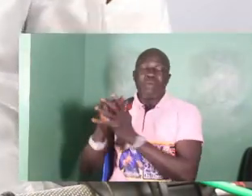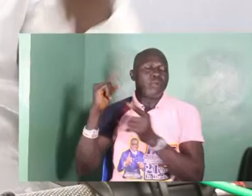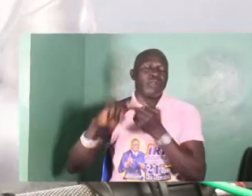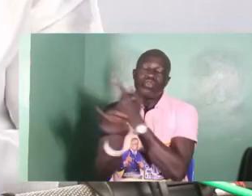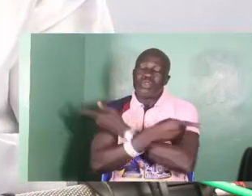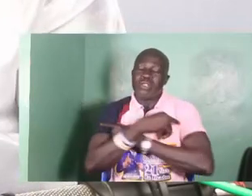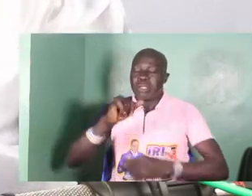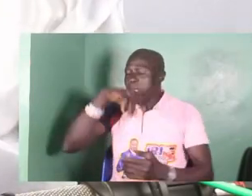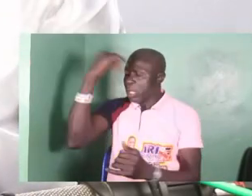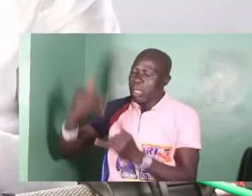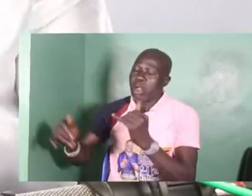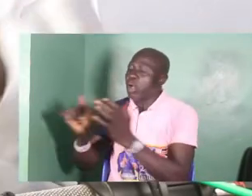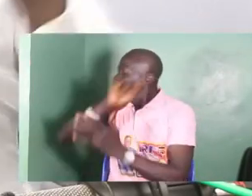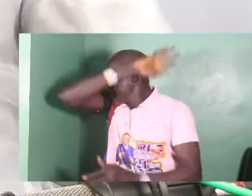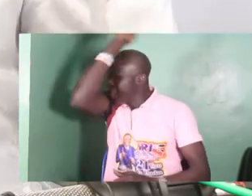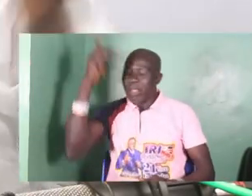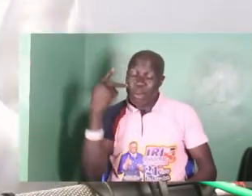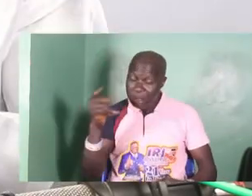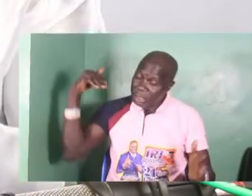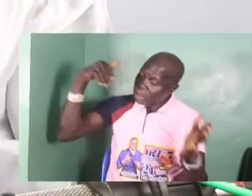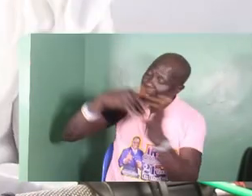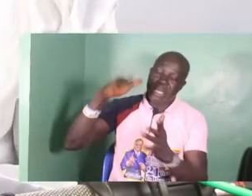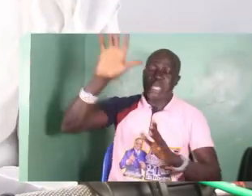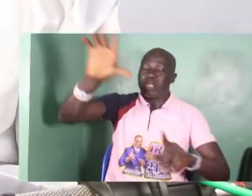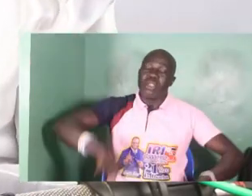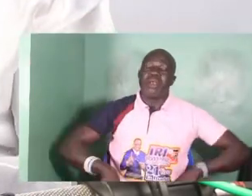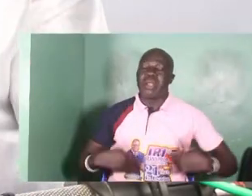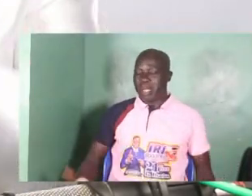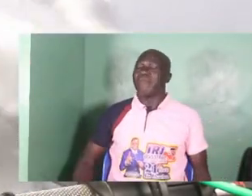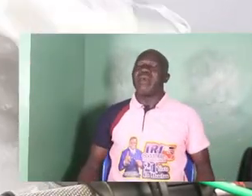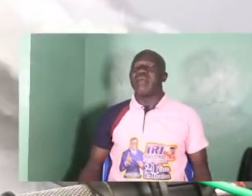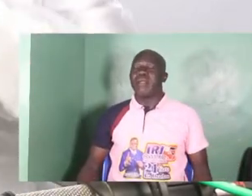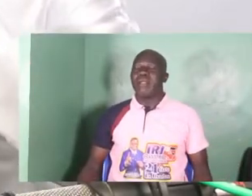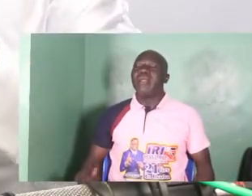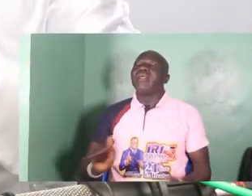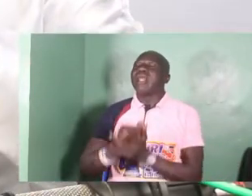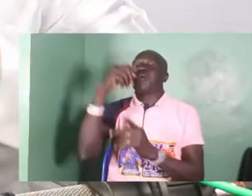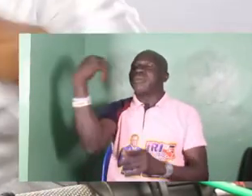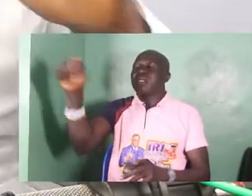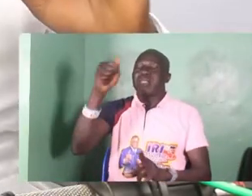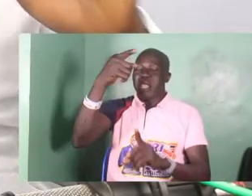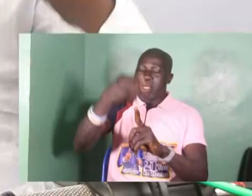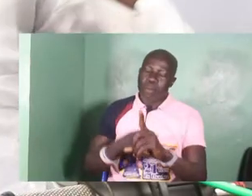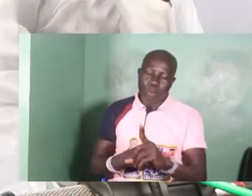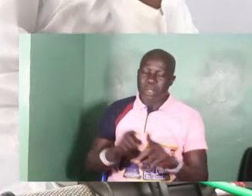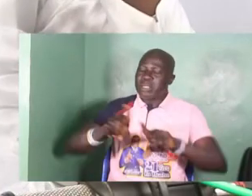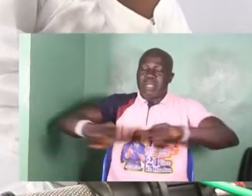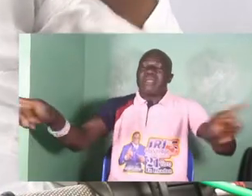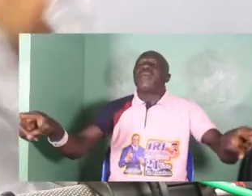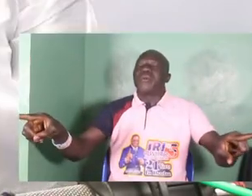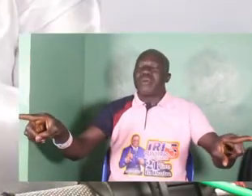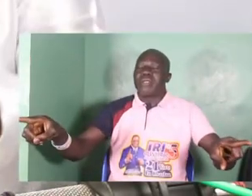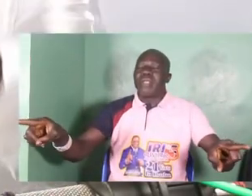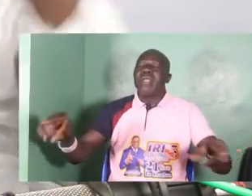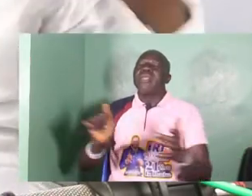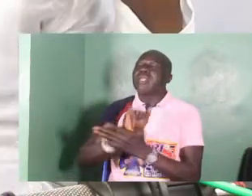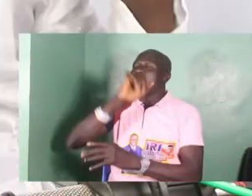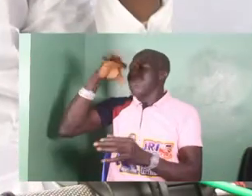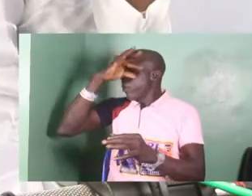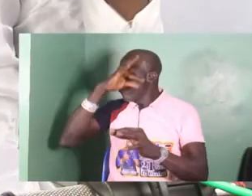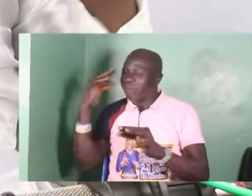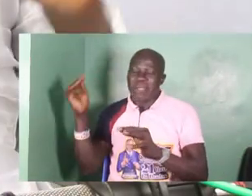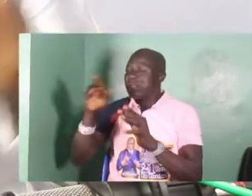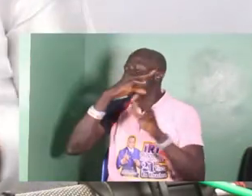stagnation. From henceforth. Oh, my kingdom of forever. The 10th month is very different. That's